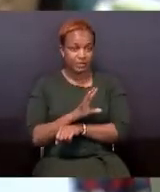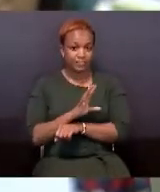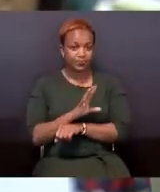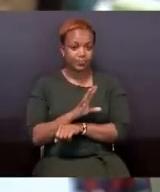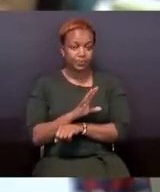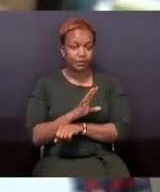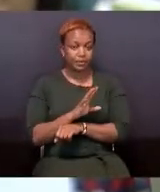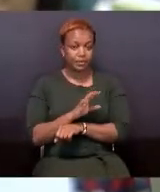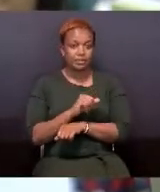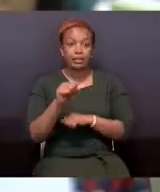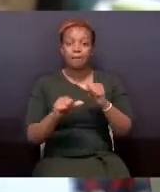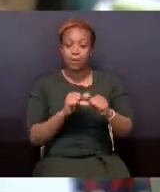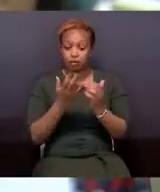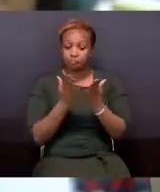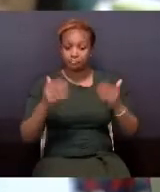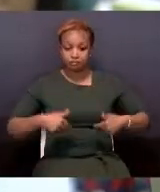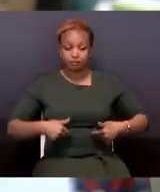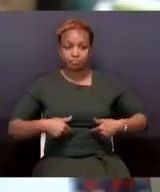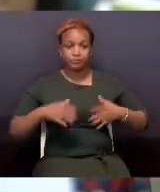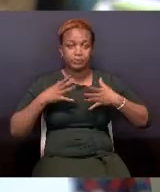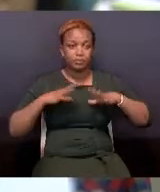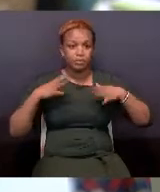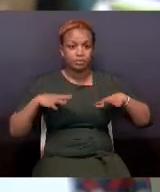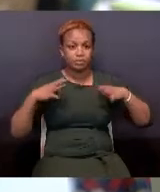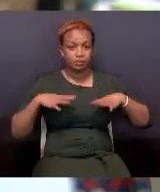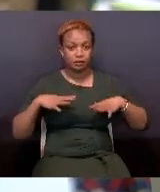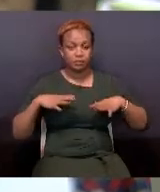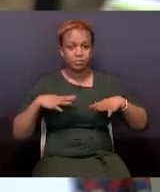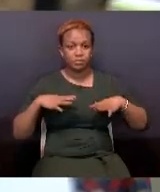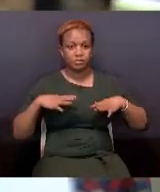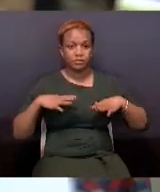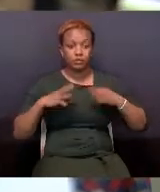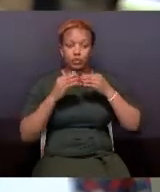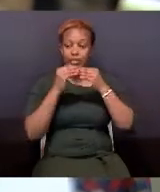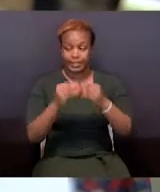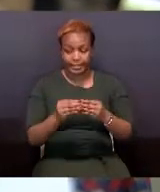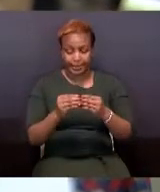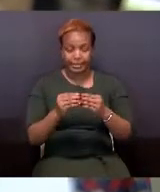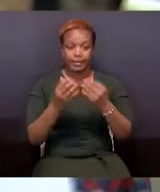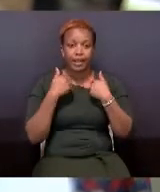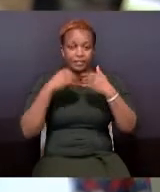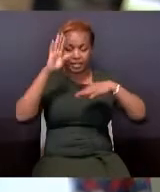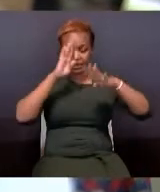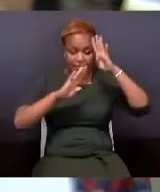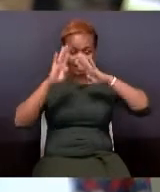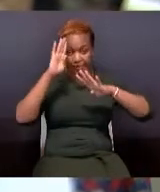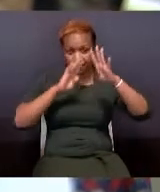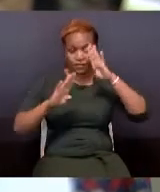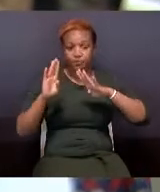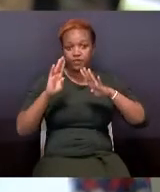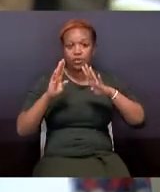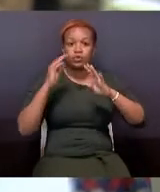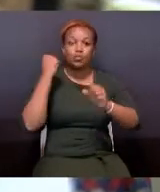it's upon our young people to take the lead and the initiative to assert